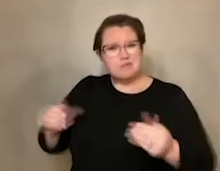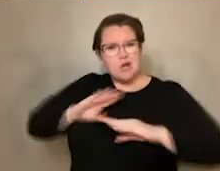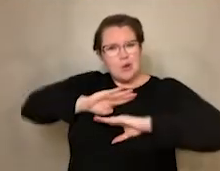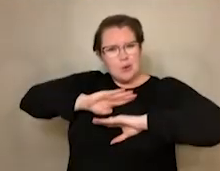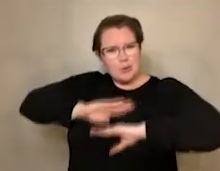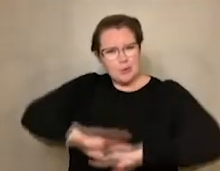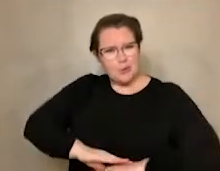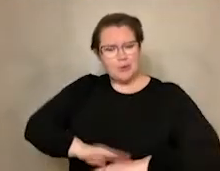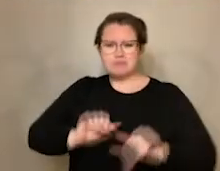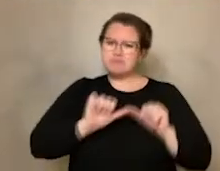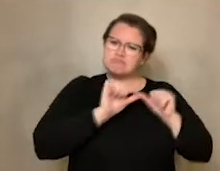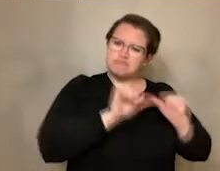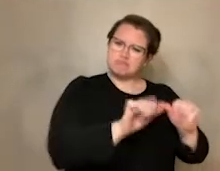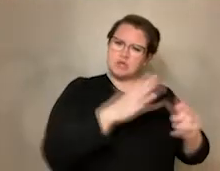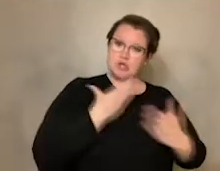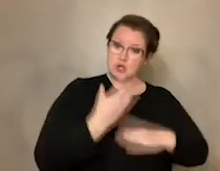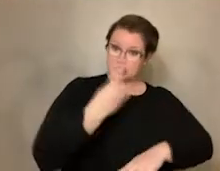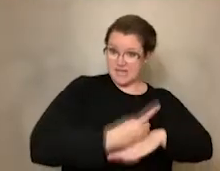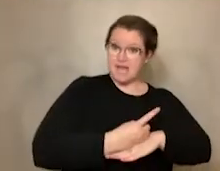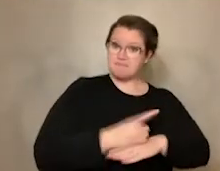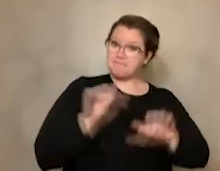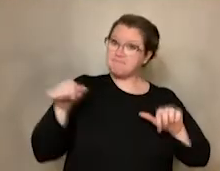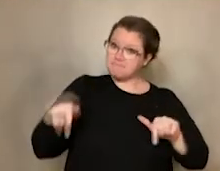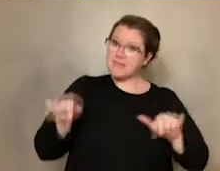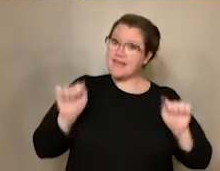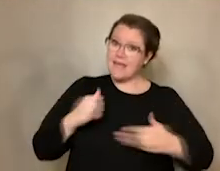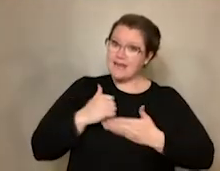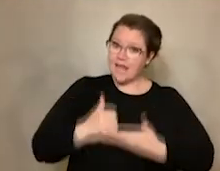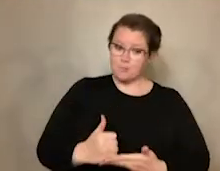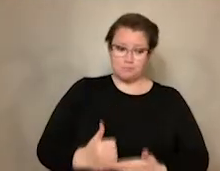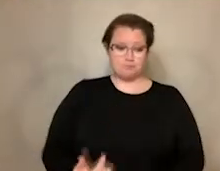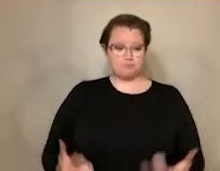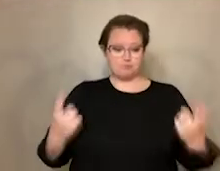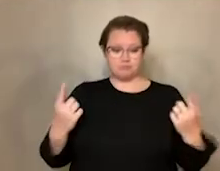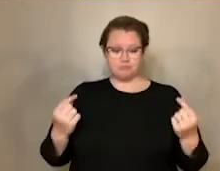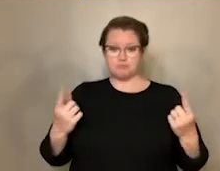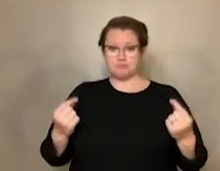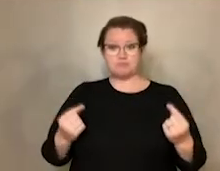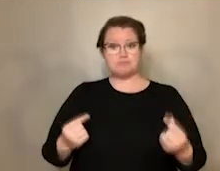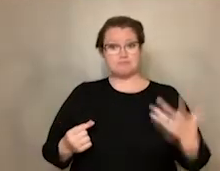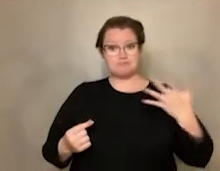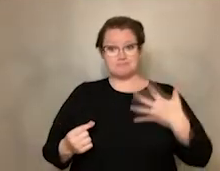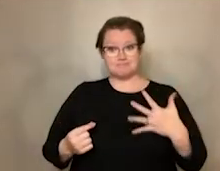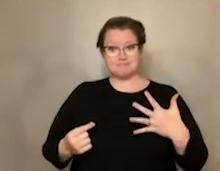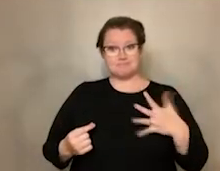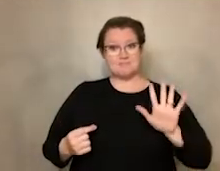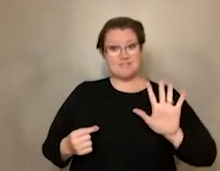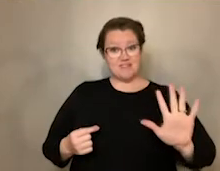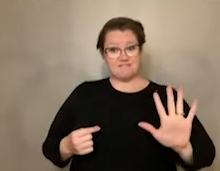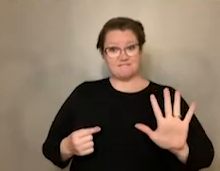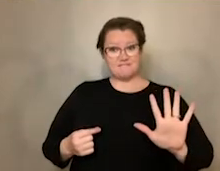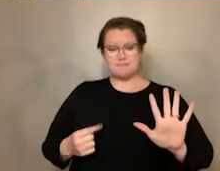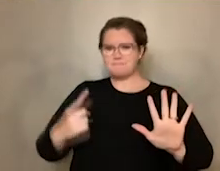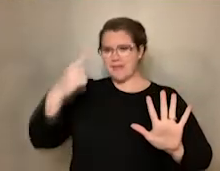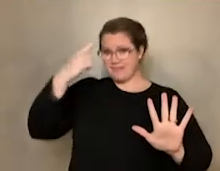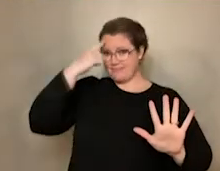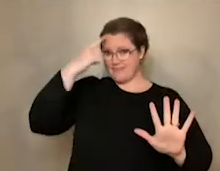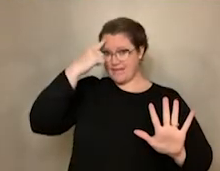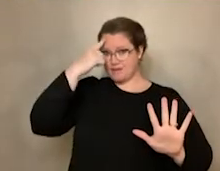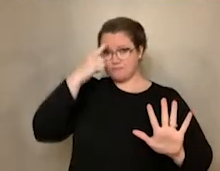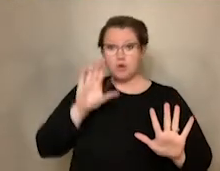Hi, this is Olivia Salter, school counselor at Ridgewood Elementary School. I'm excited to be on the Counselor's Corner today to talk to you about a